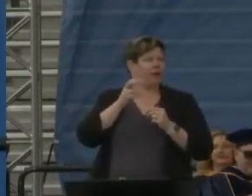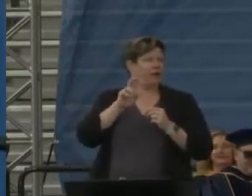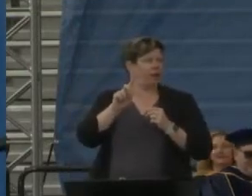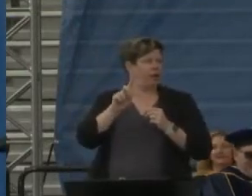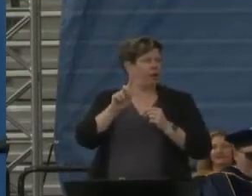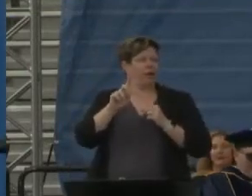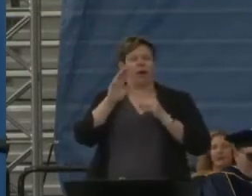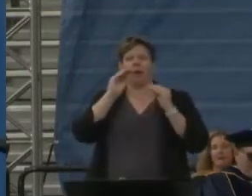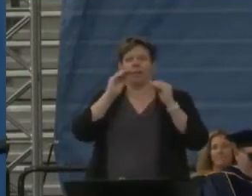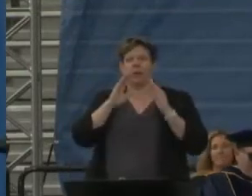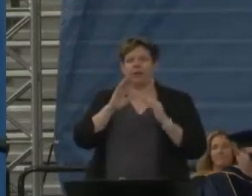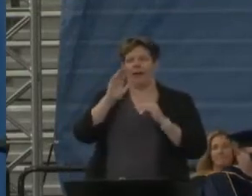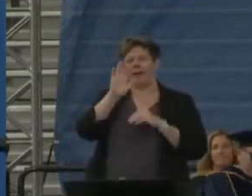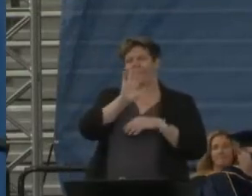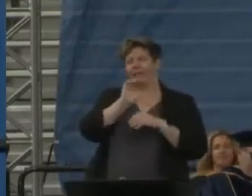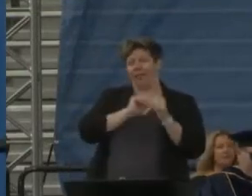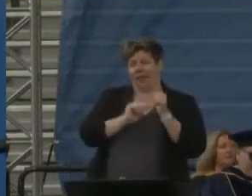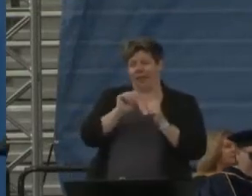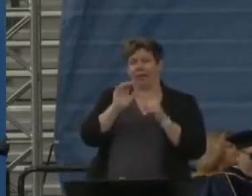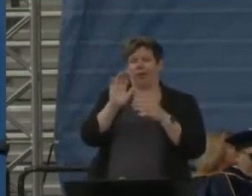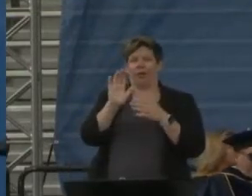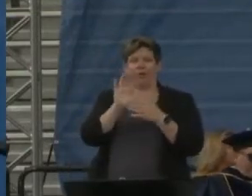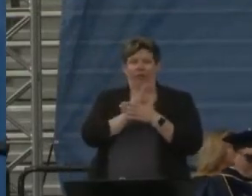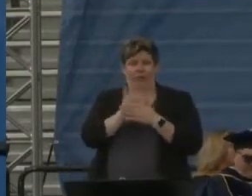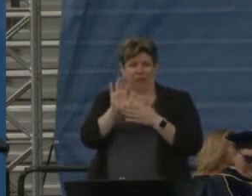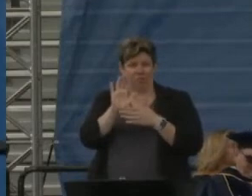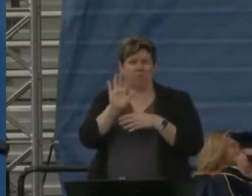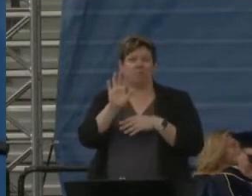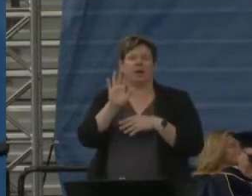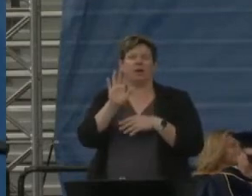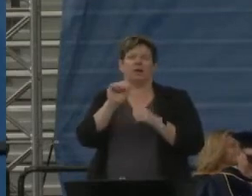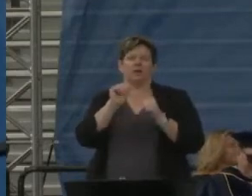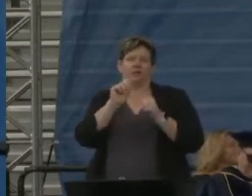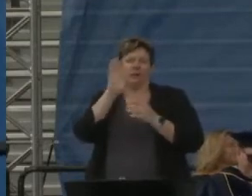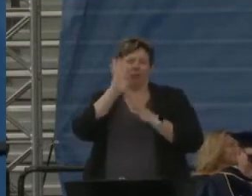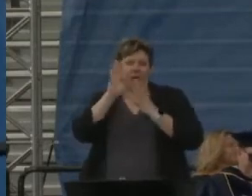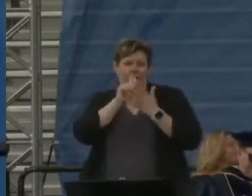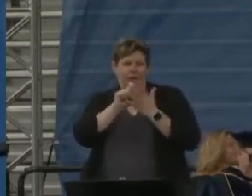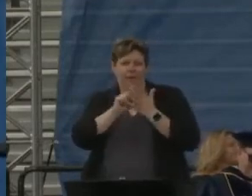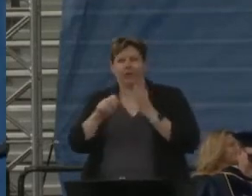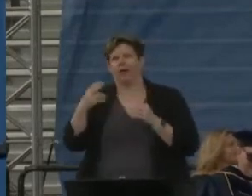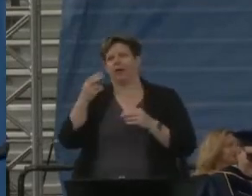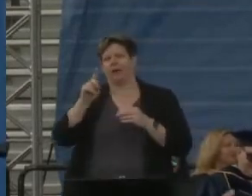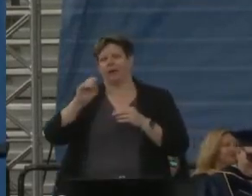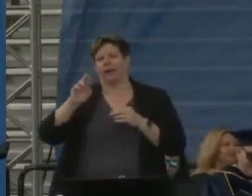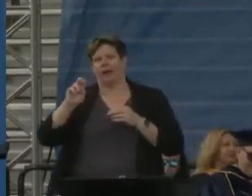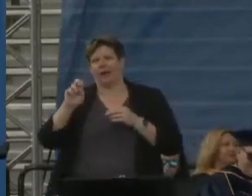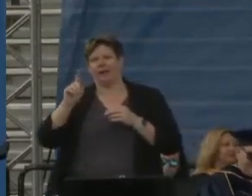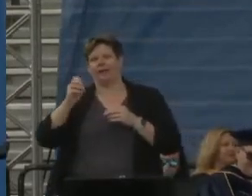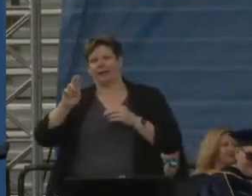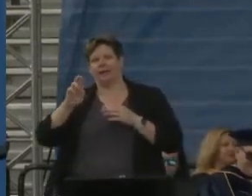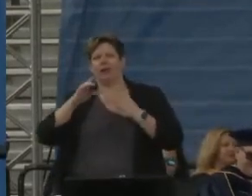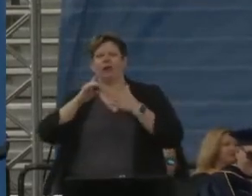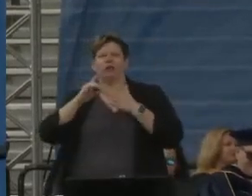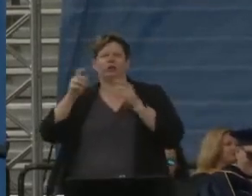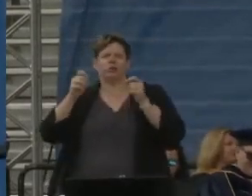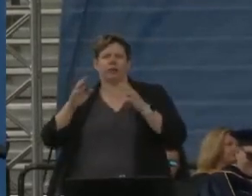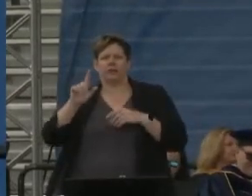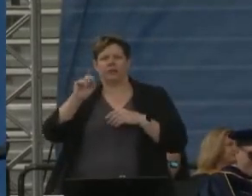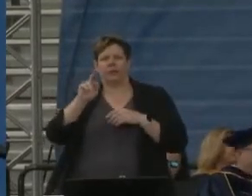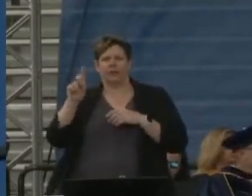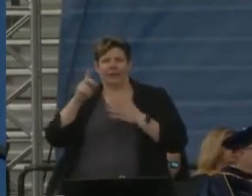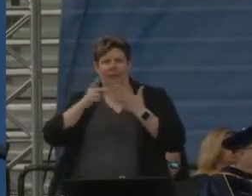Department of Theater, Film, and Creative Writing. Dr. Heidi Reeder, Director of the LEAD Program, and